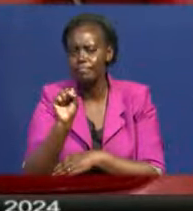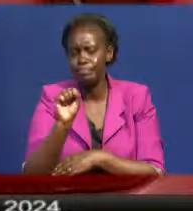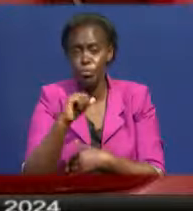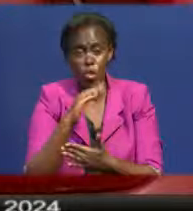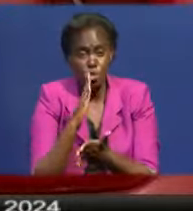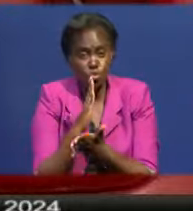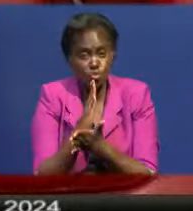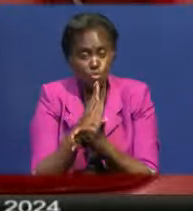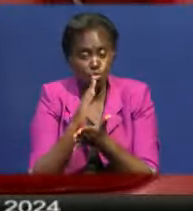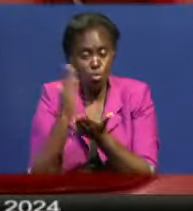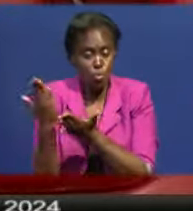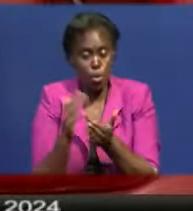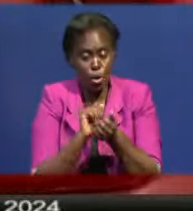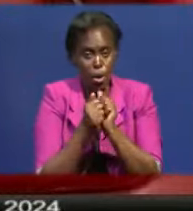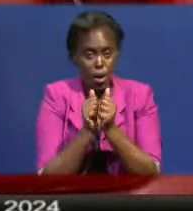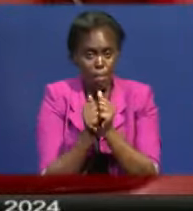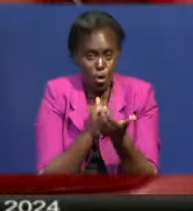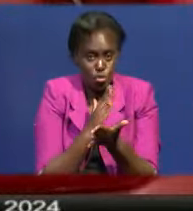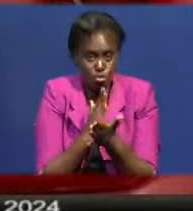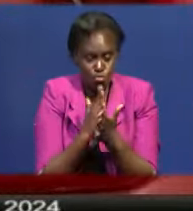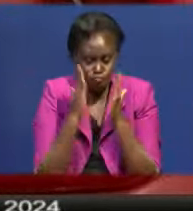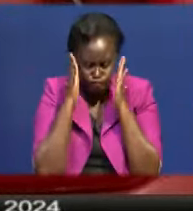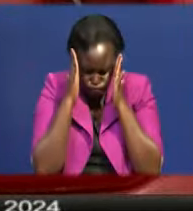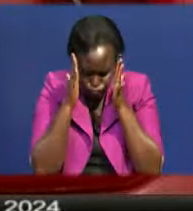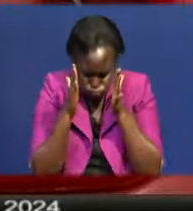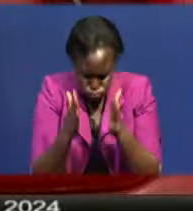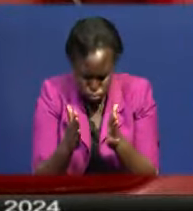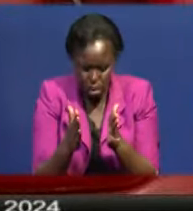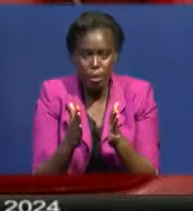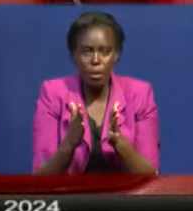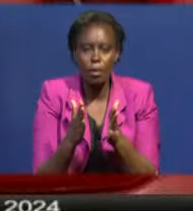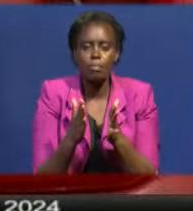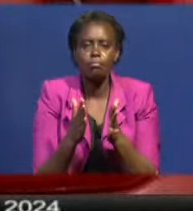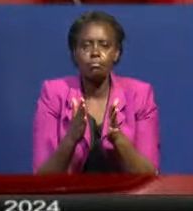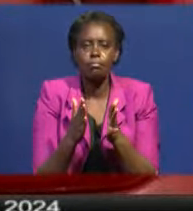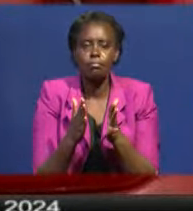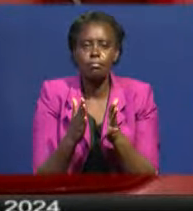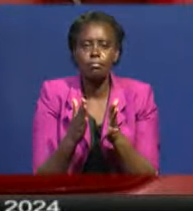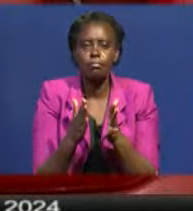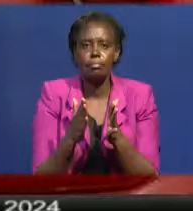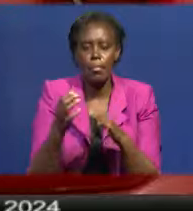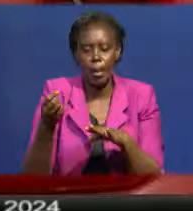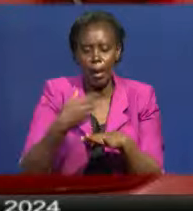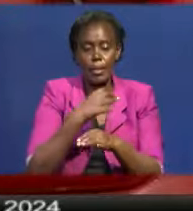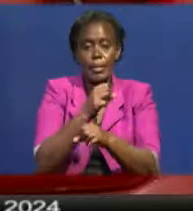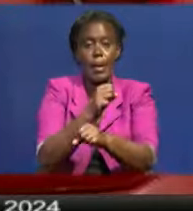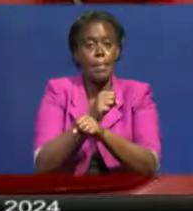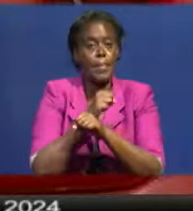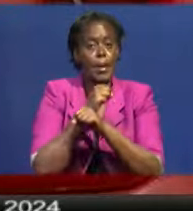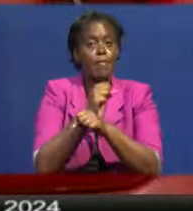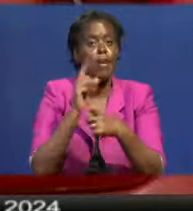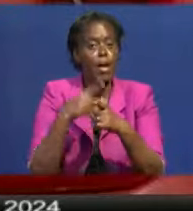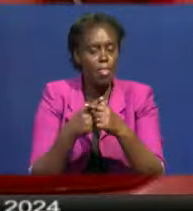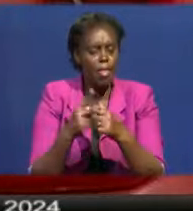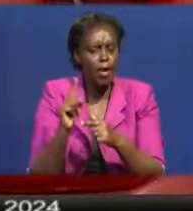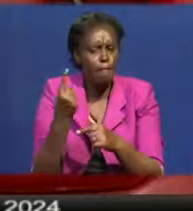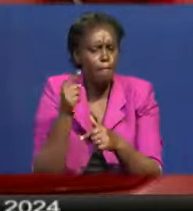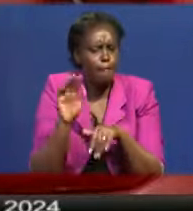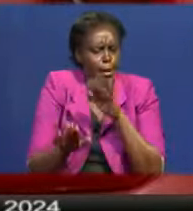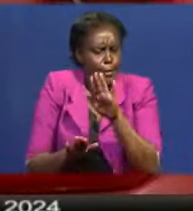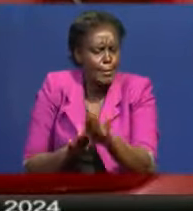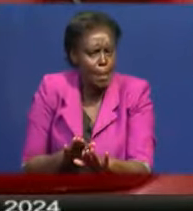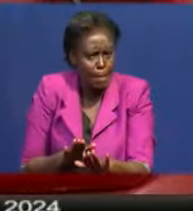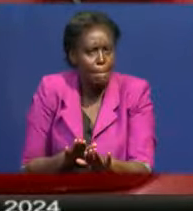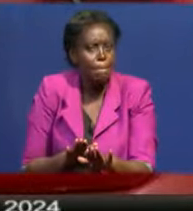has brought this amendment, that if we are truly committed to this cancer prevention, then the first stop is